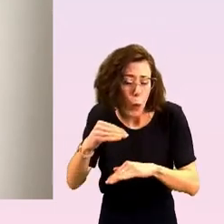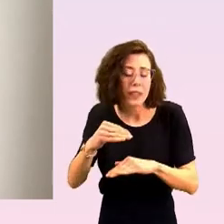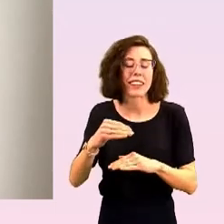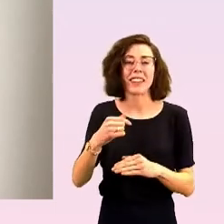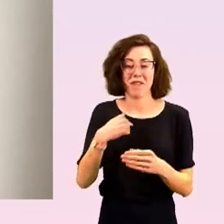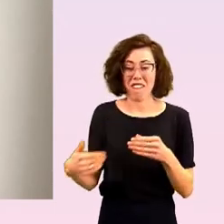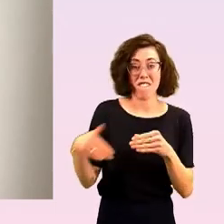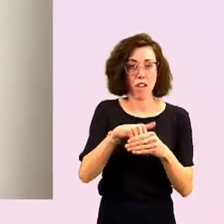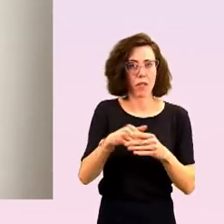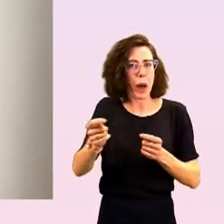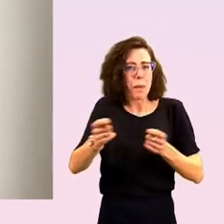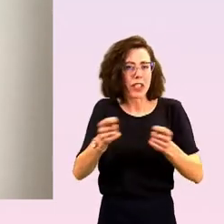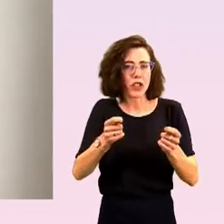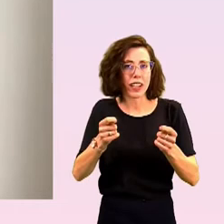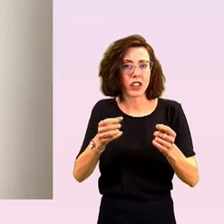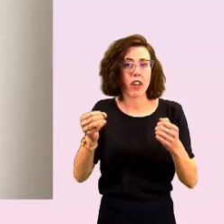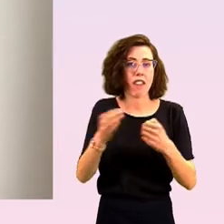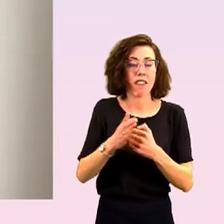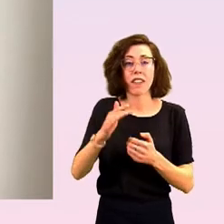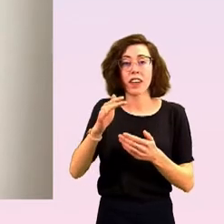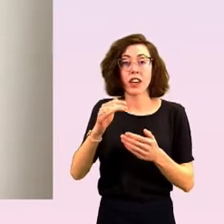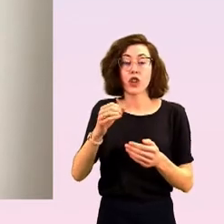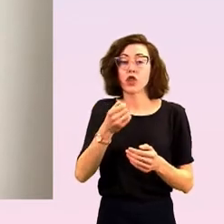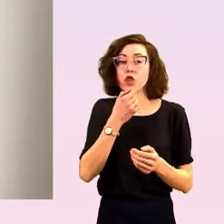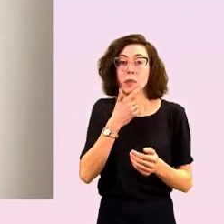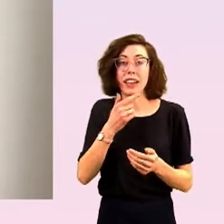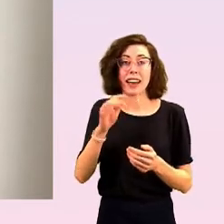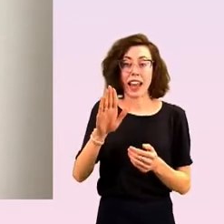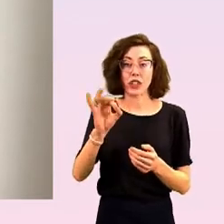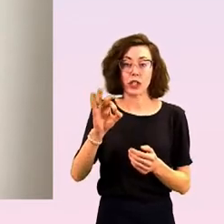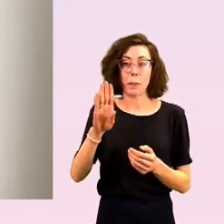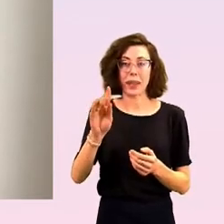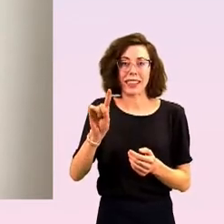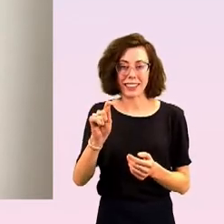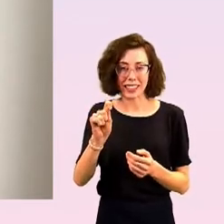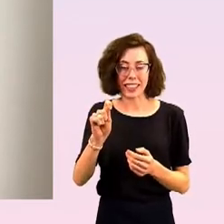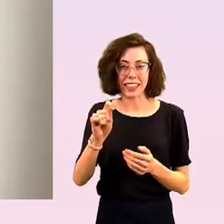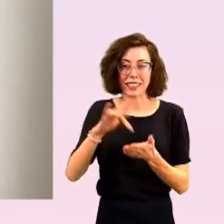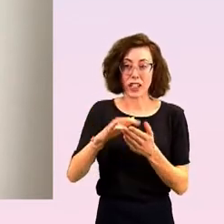in the administration of the Hirschwa Centre, Dublin's LGBT community centre in Temple Bar,